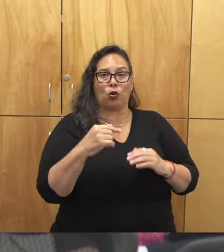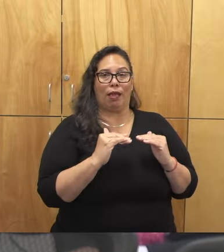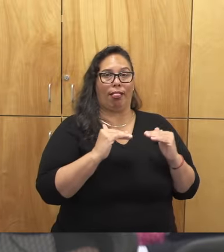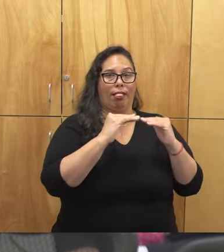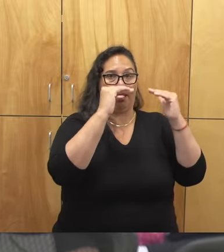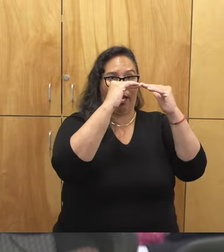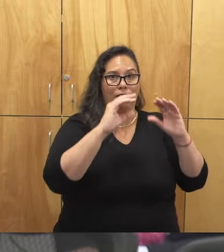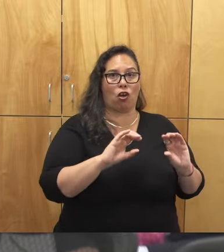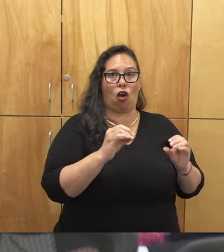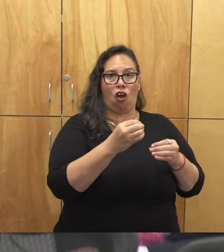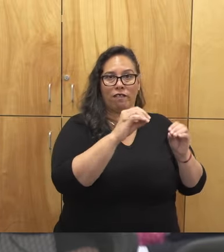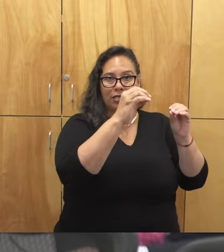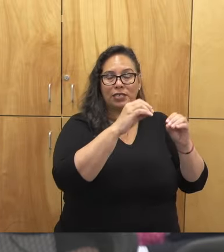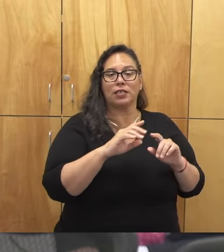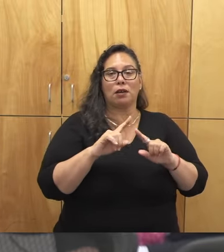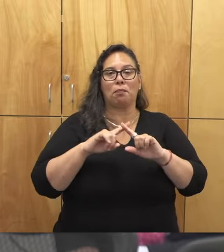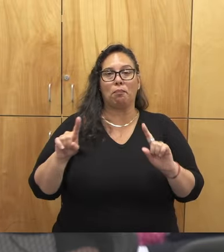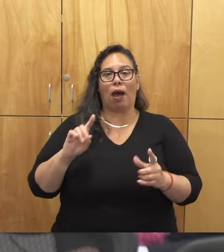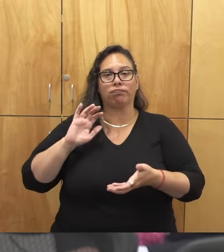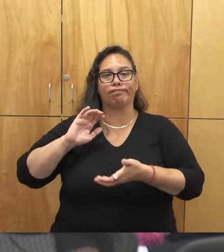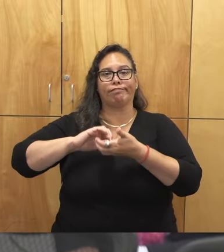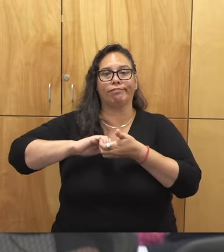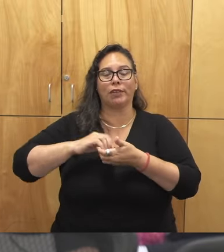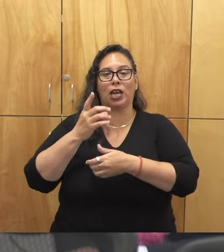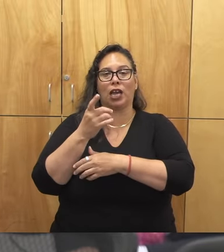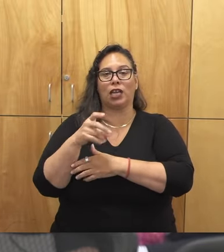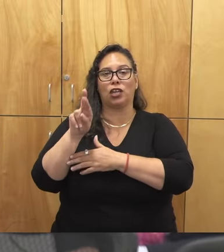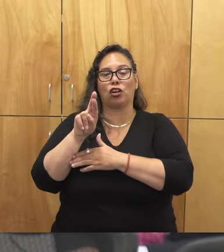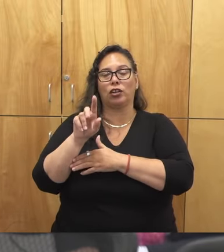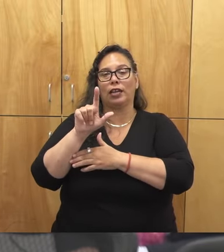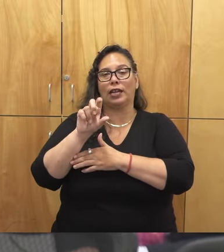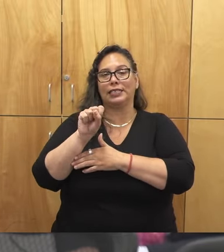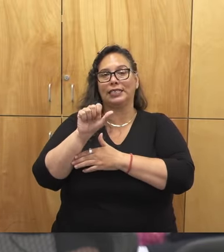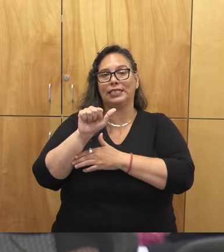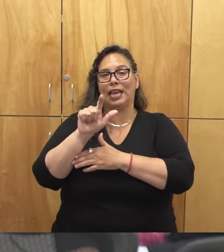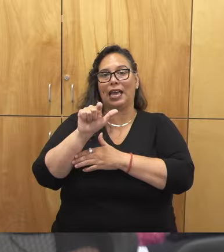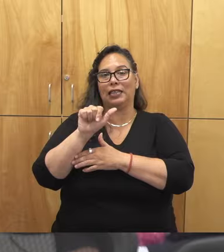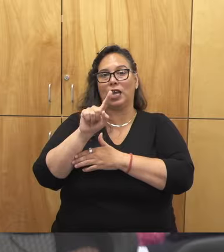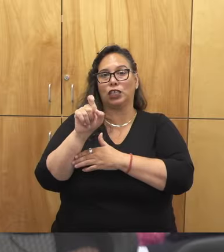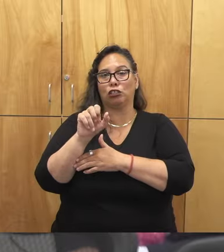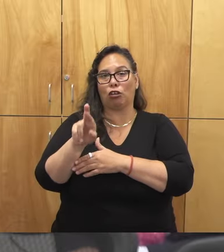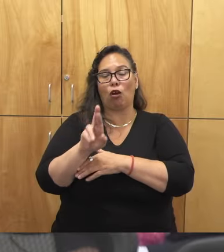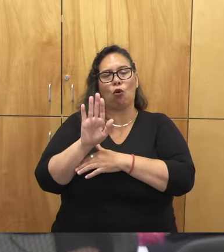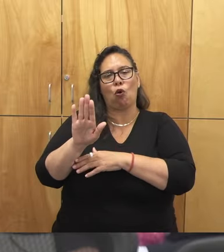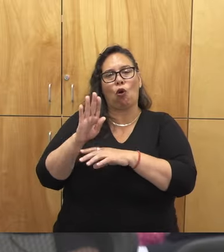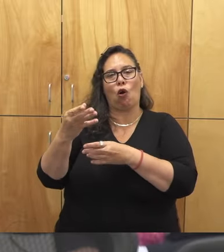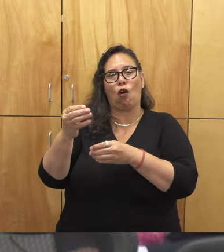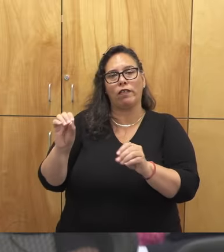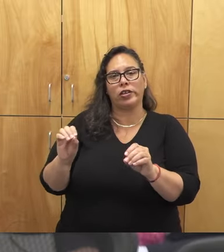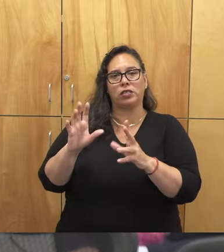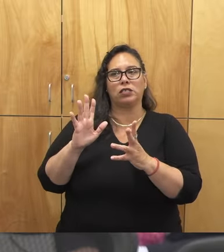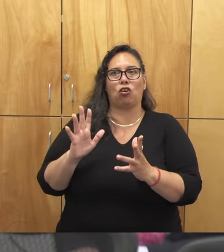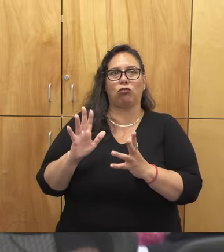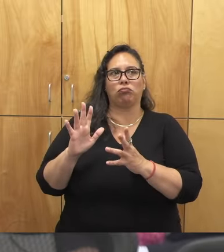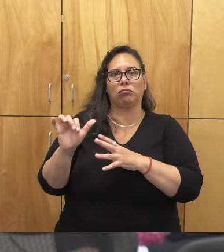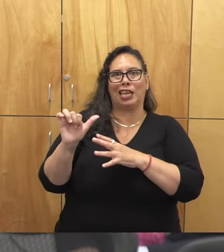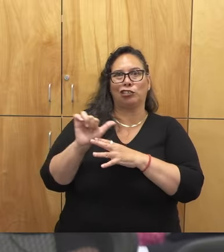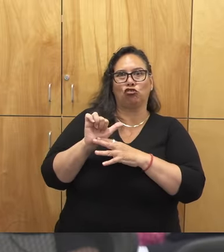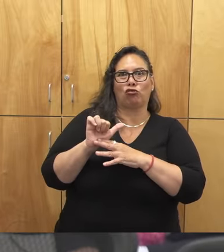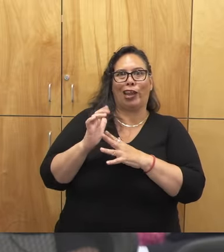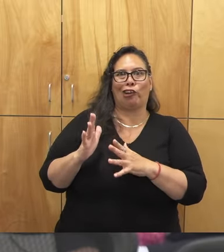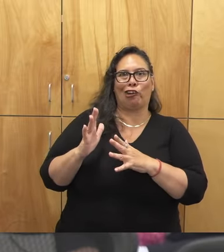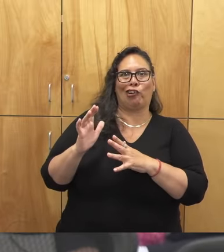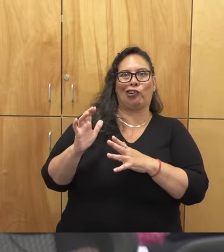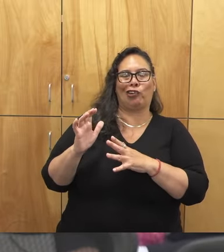offices, but also in partnership with Dr. Salazar, with her office, to be able to almost that trainer of trainers,